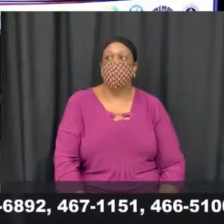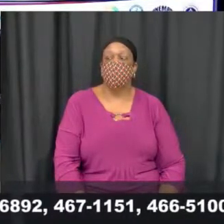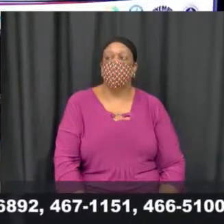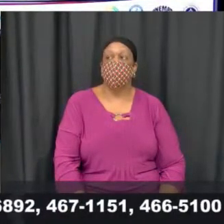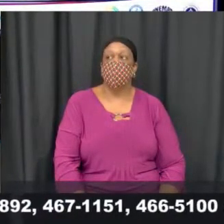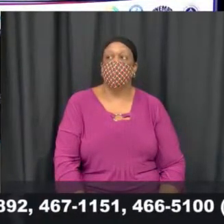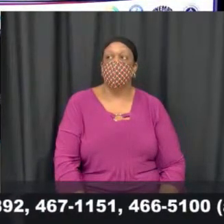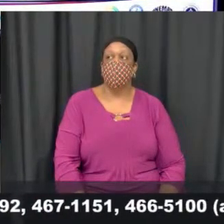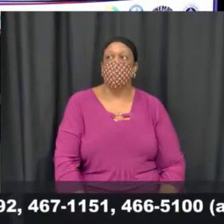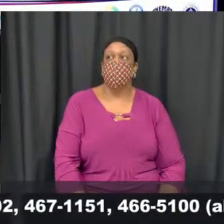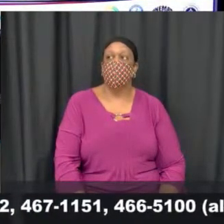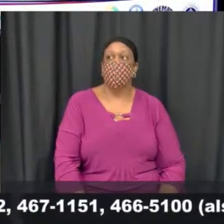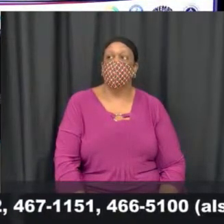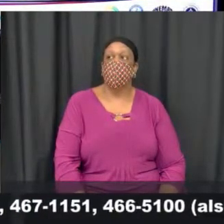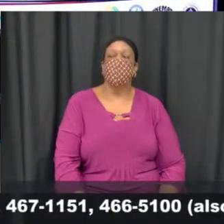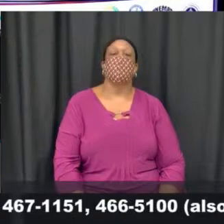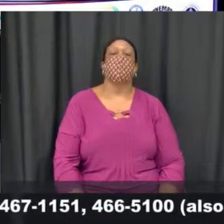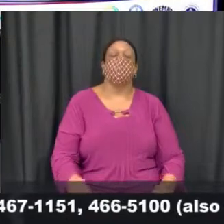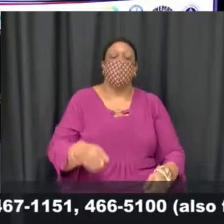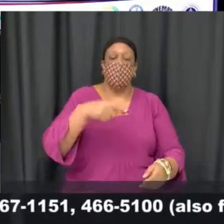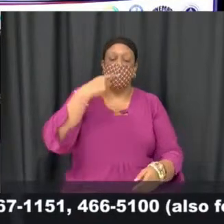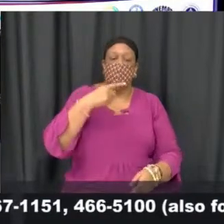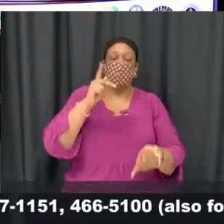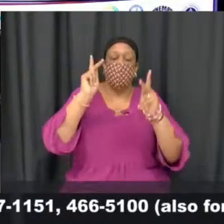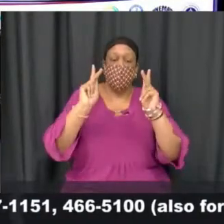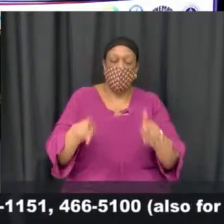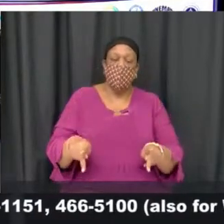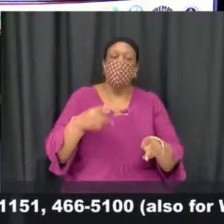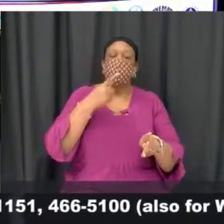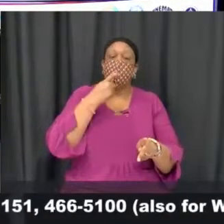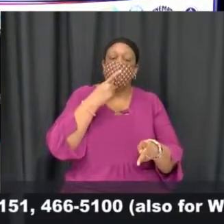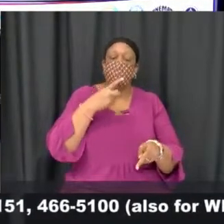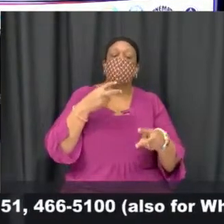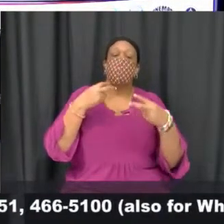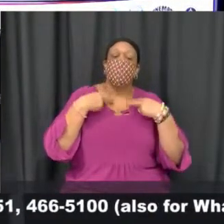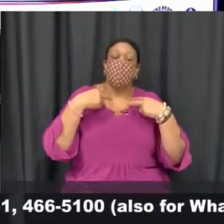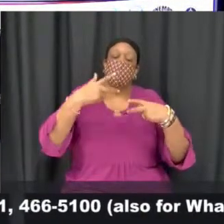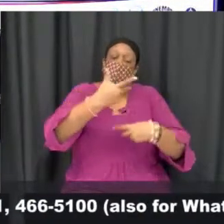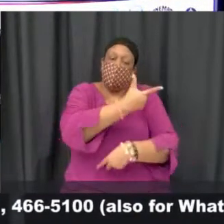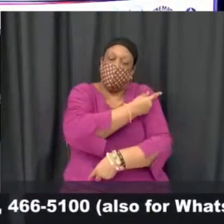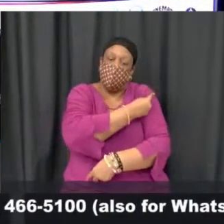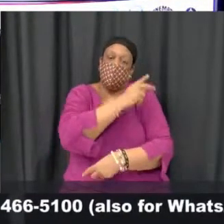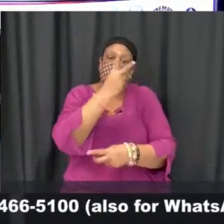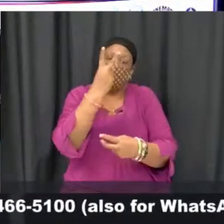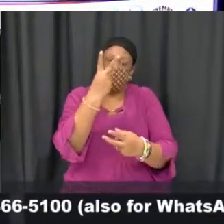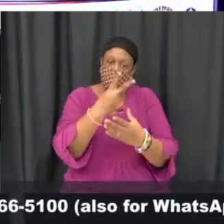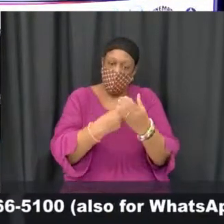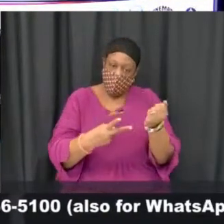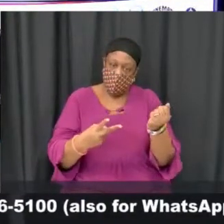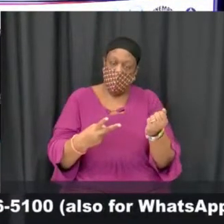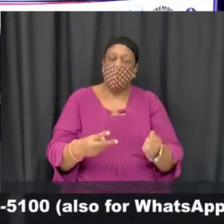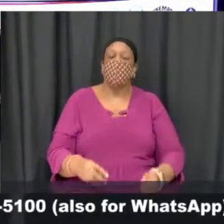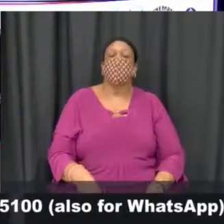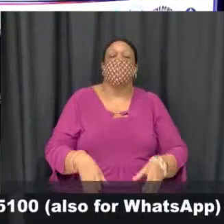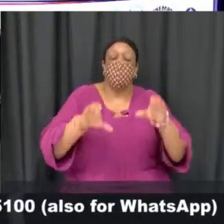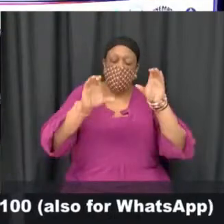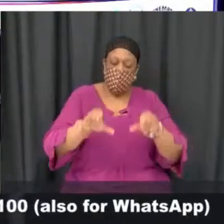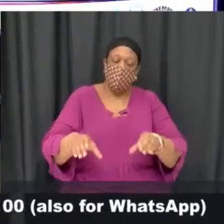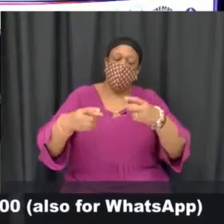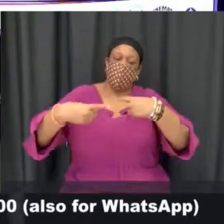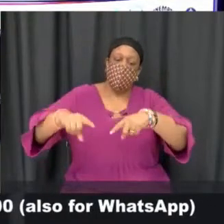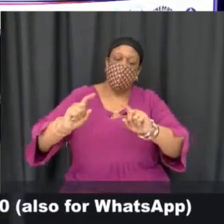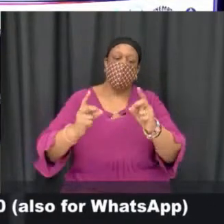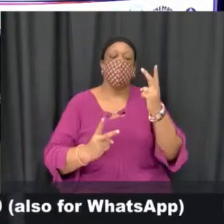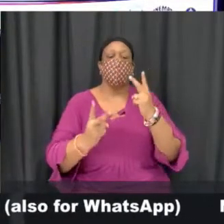Sub-Regulation 3 provides that a fully vaccinated person may attend amateur, competitive, or other recreational sports, and